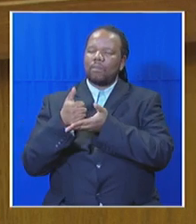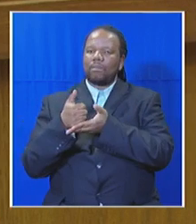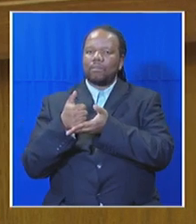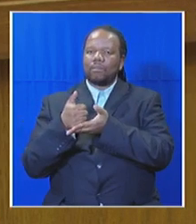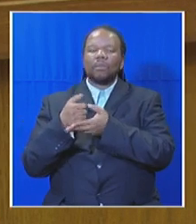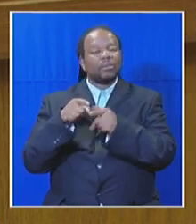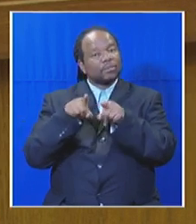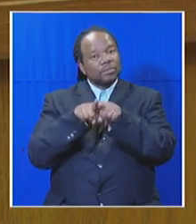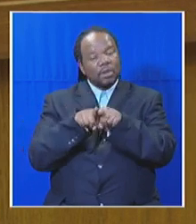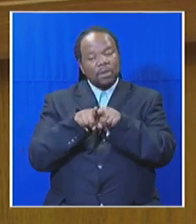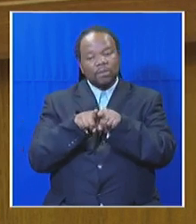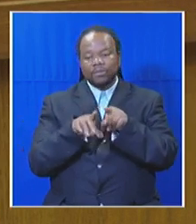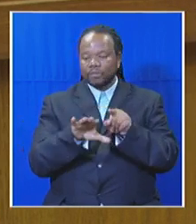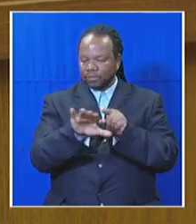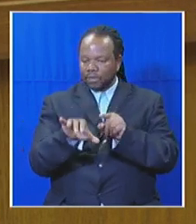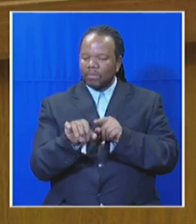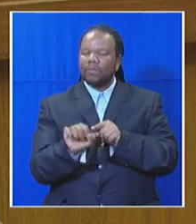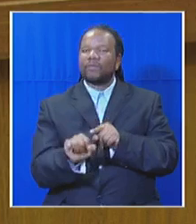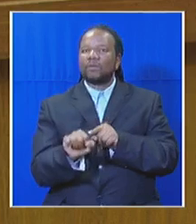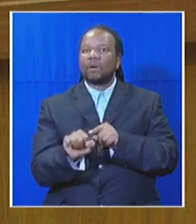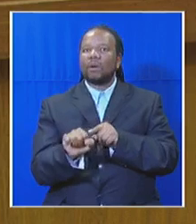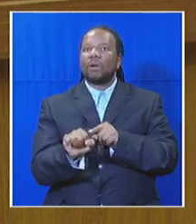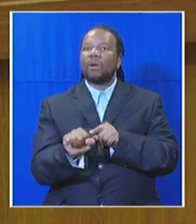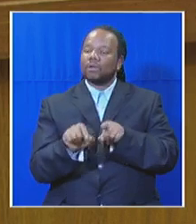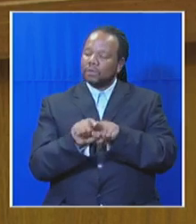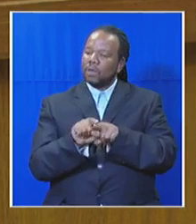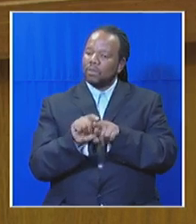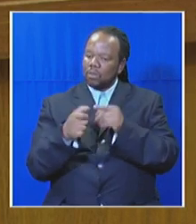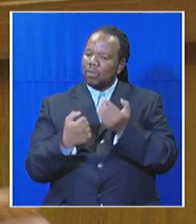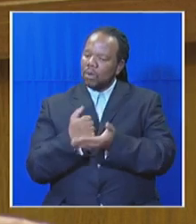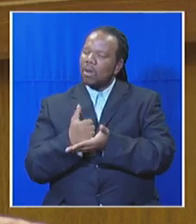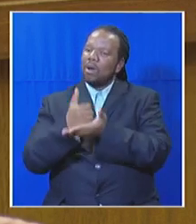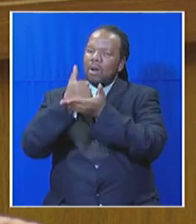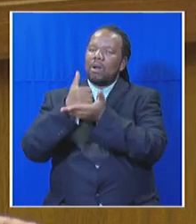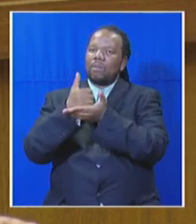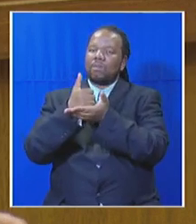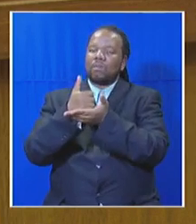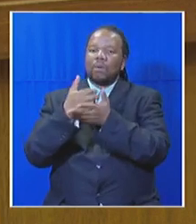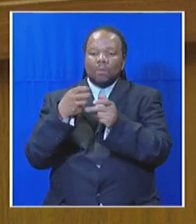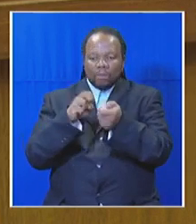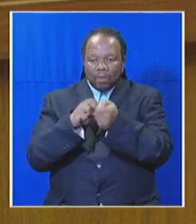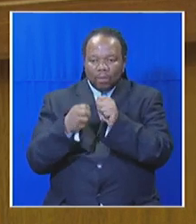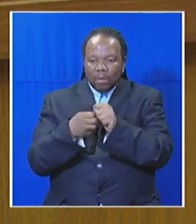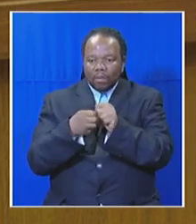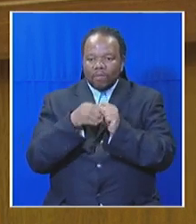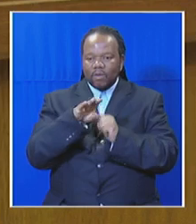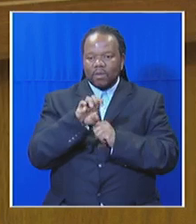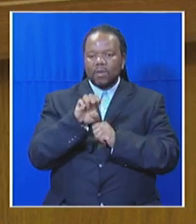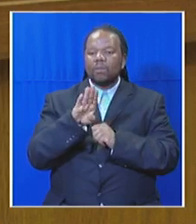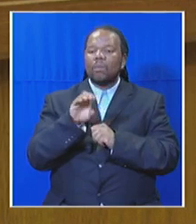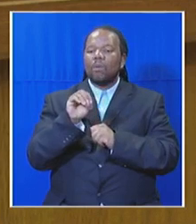also, I don't think it is not known that we made a contribution to address that problem as a country.